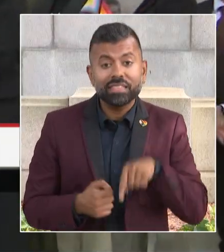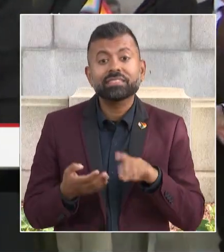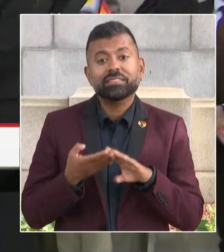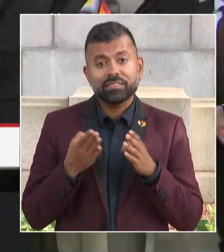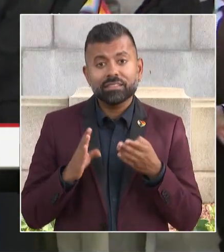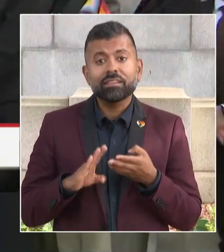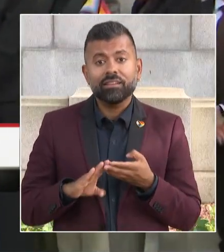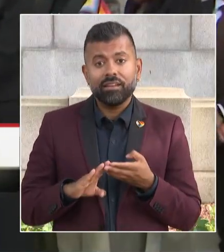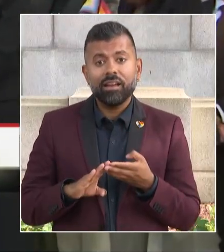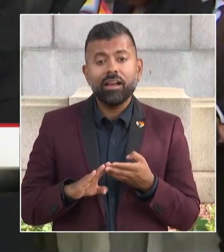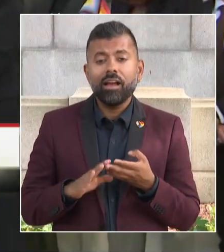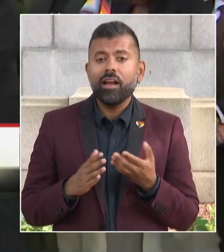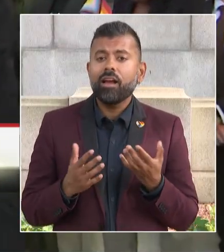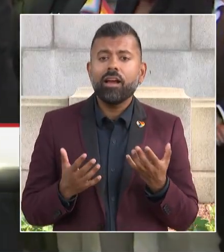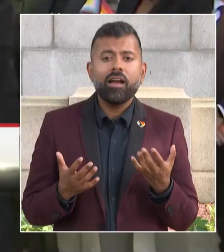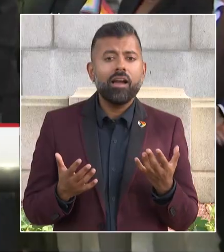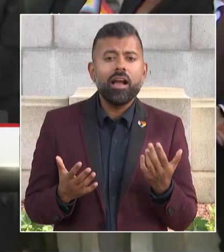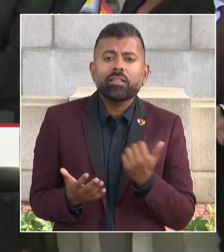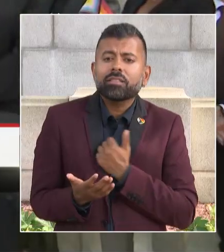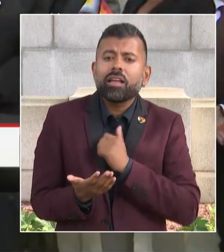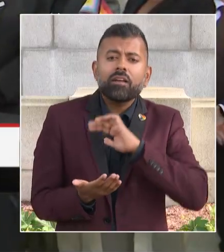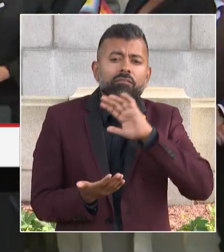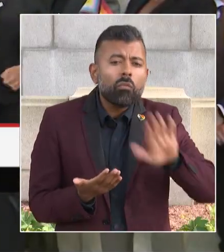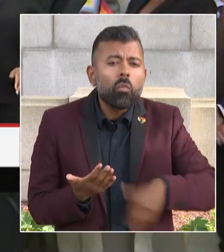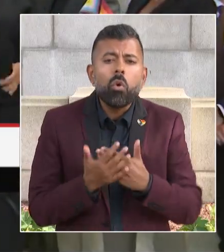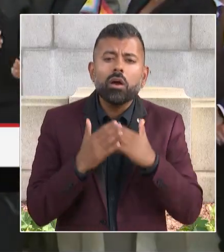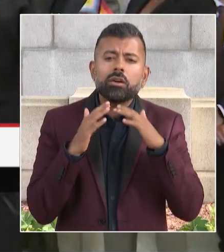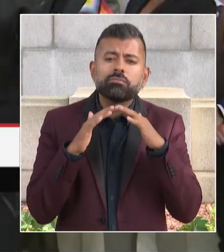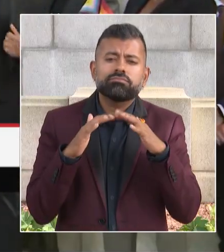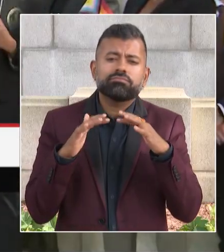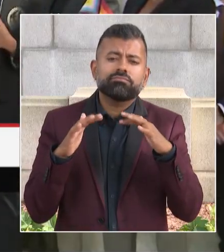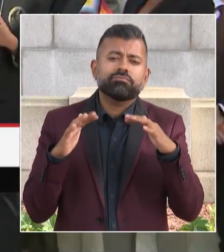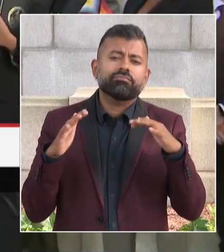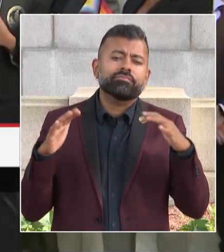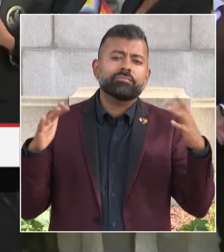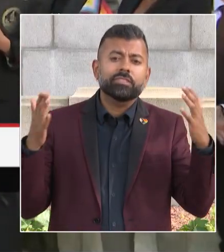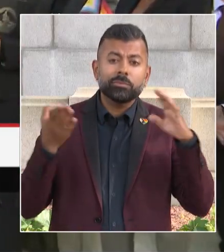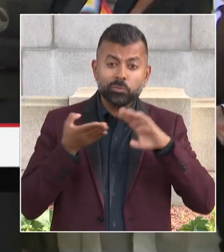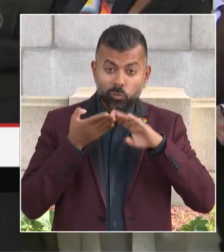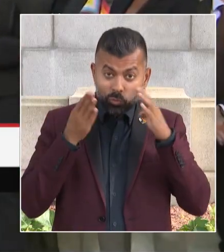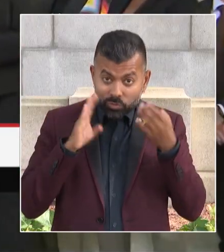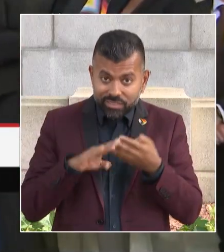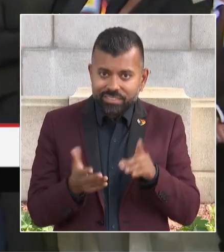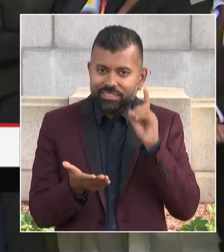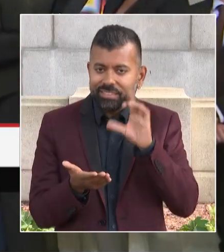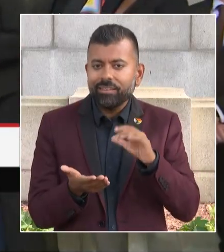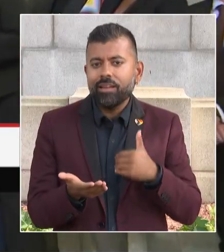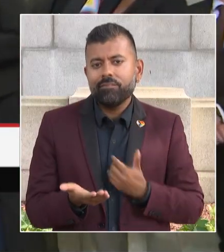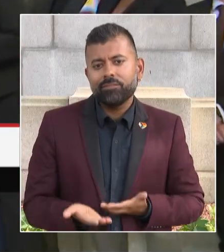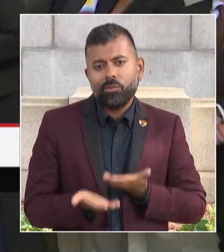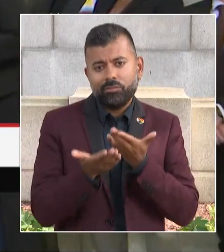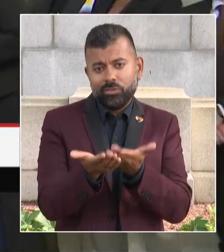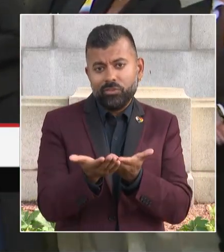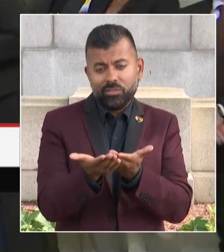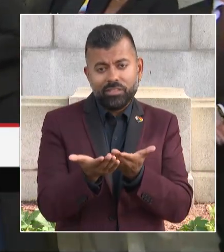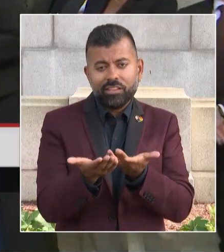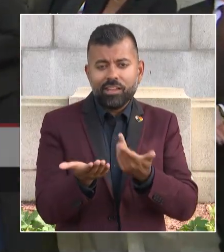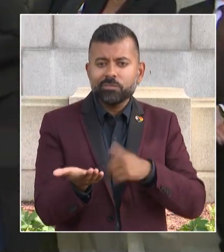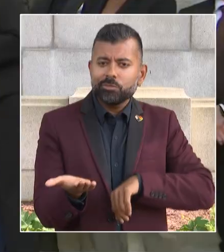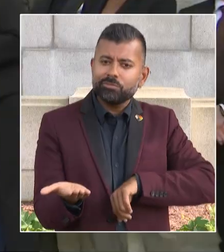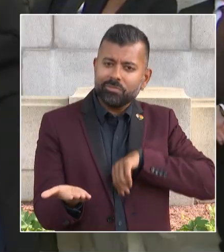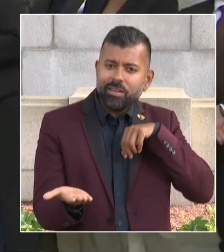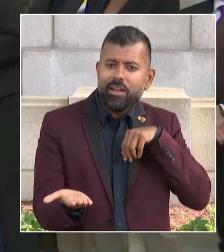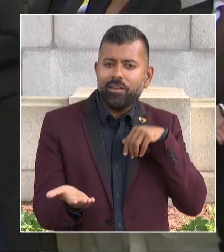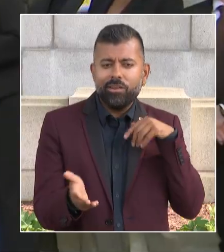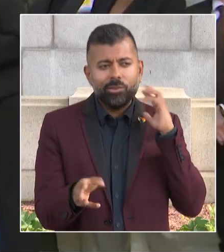And I love all of our different communities, including this community that we're showing so much pride in today. It's World Pride.